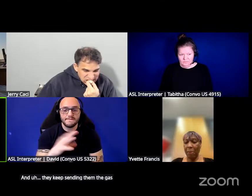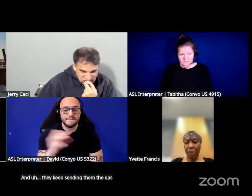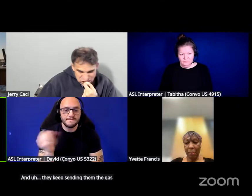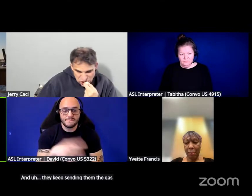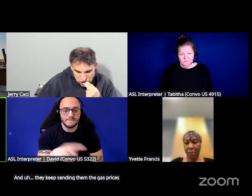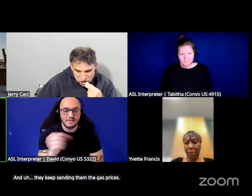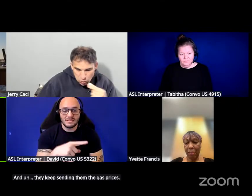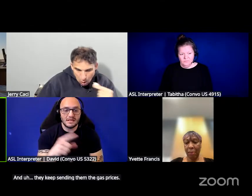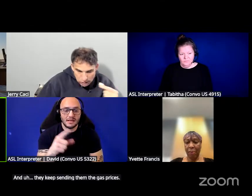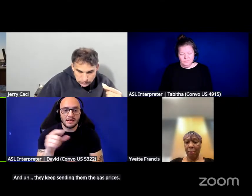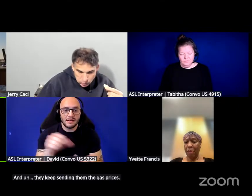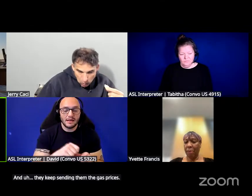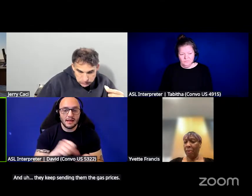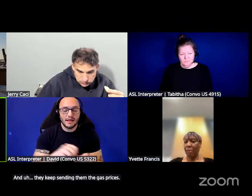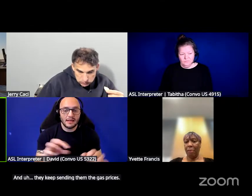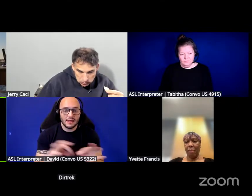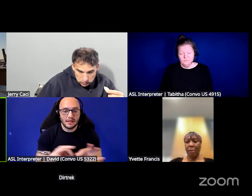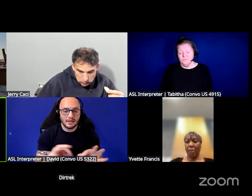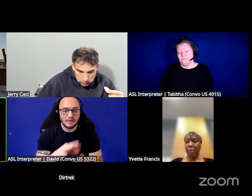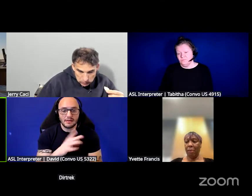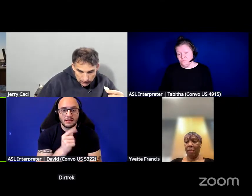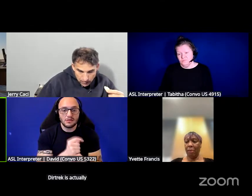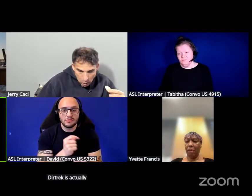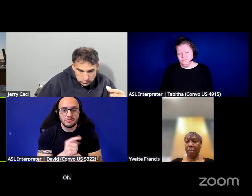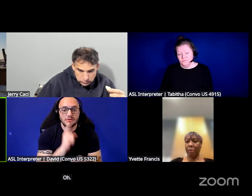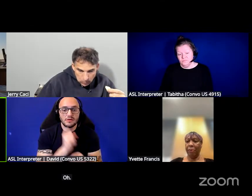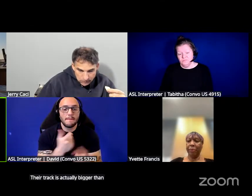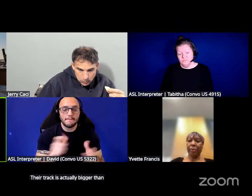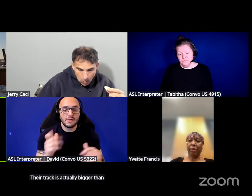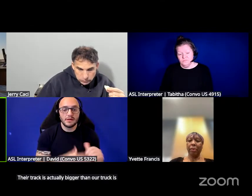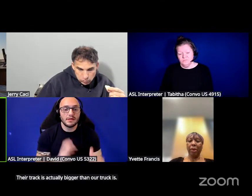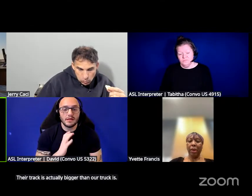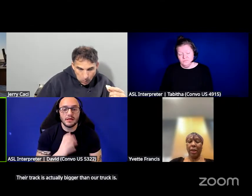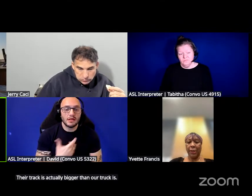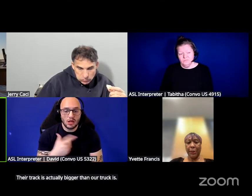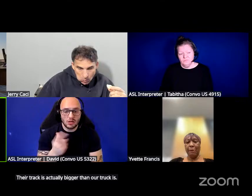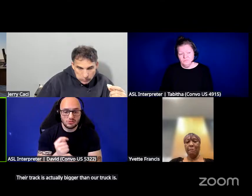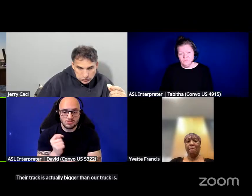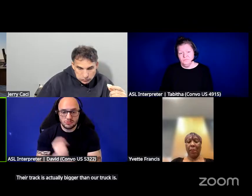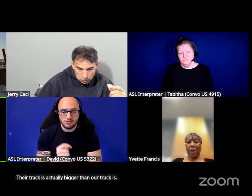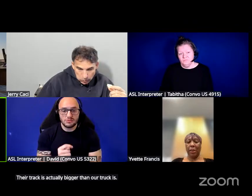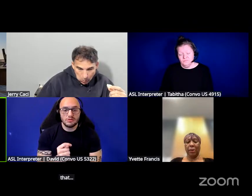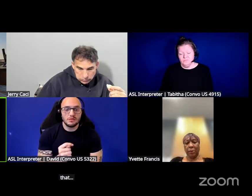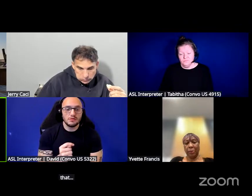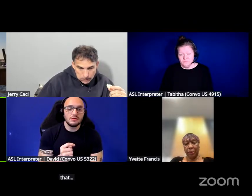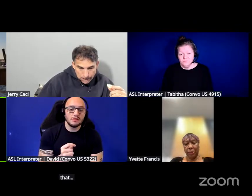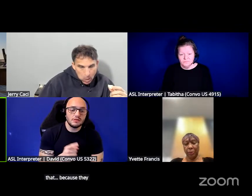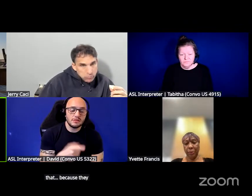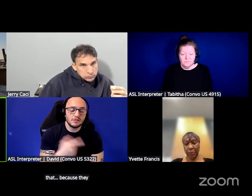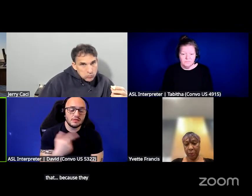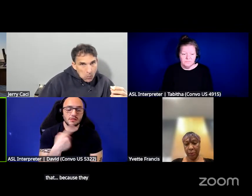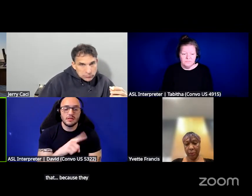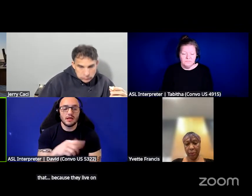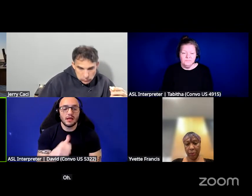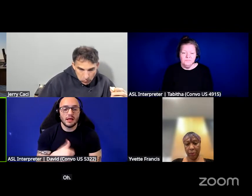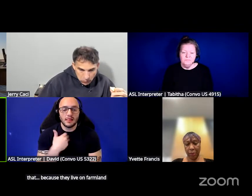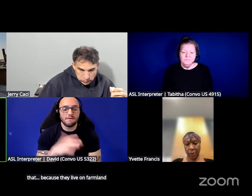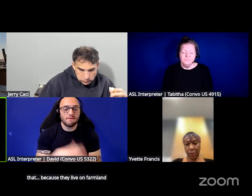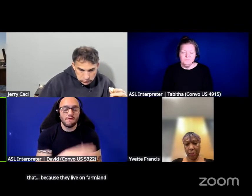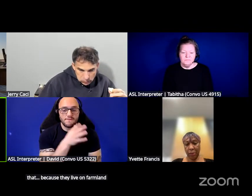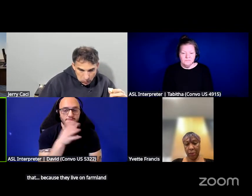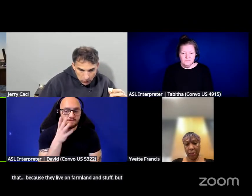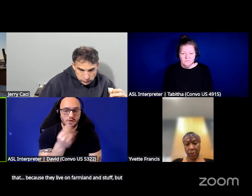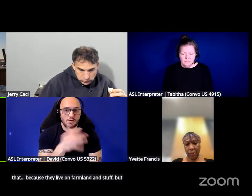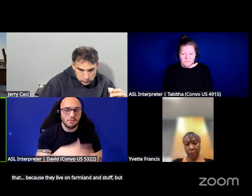prices. Their truck Oh, is actually bigger than our truck is, but because they live on farmland and stuff.